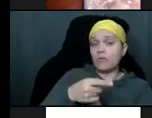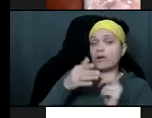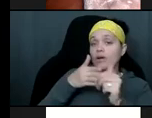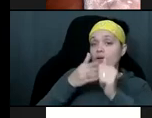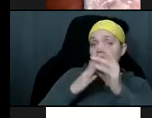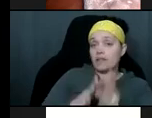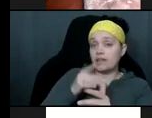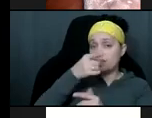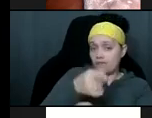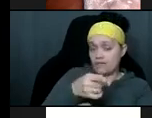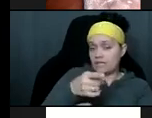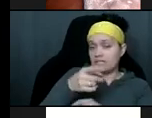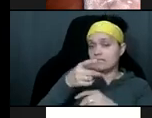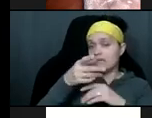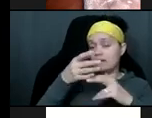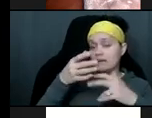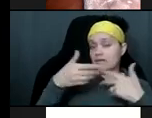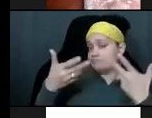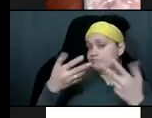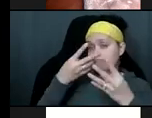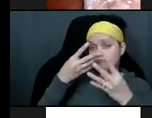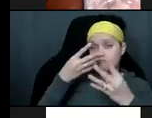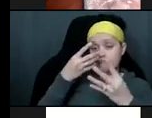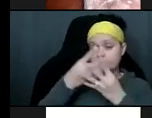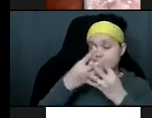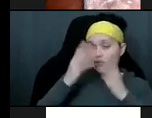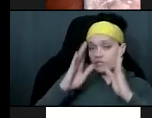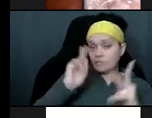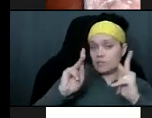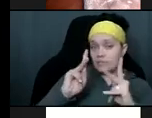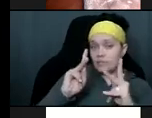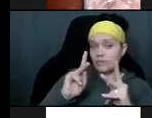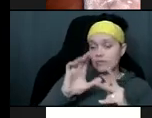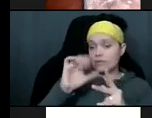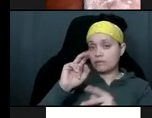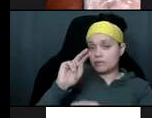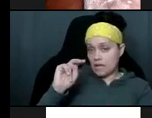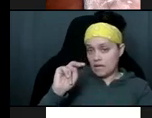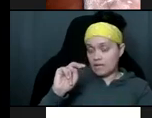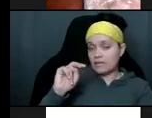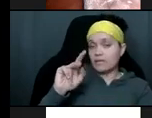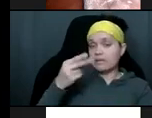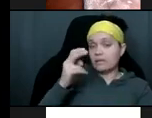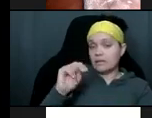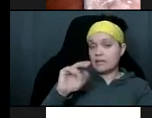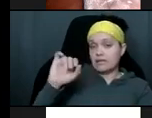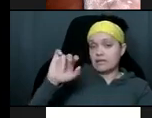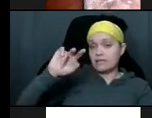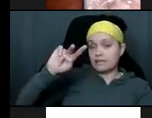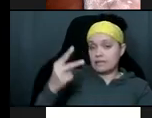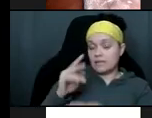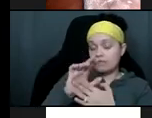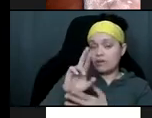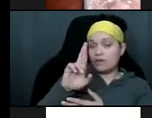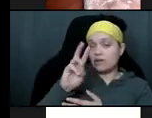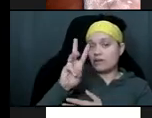of these imprisoned people is Khan, and the second movie is The Wrath of Khan,